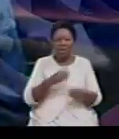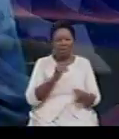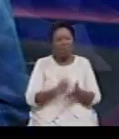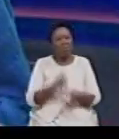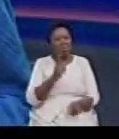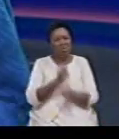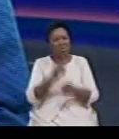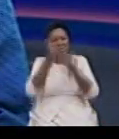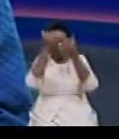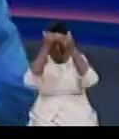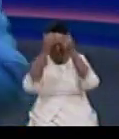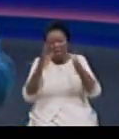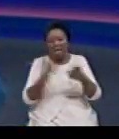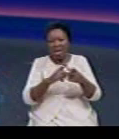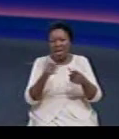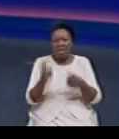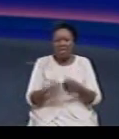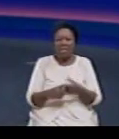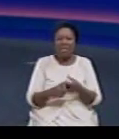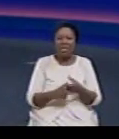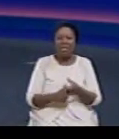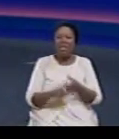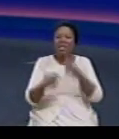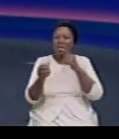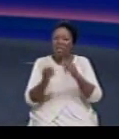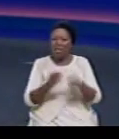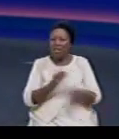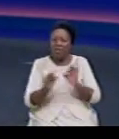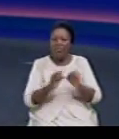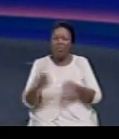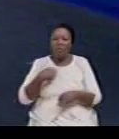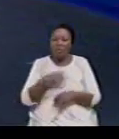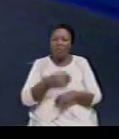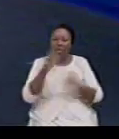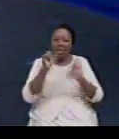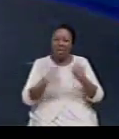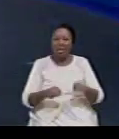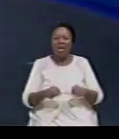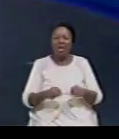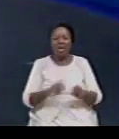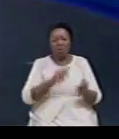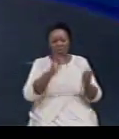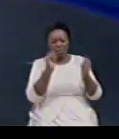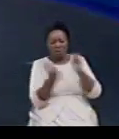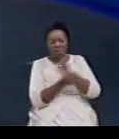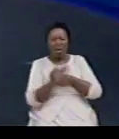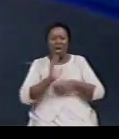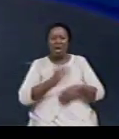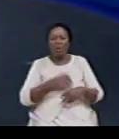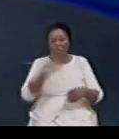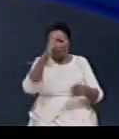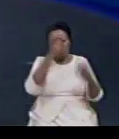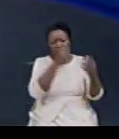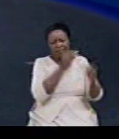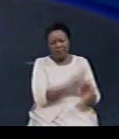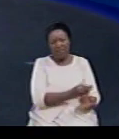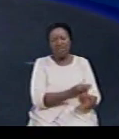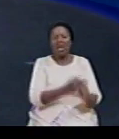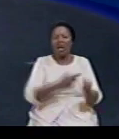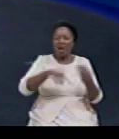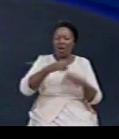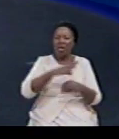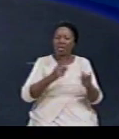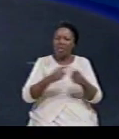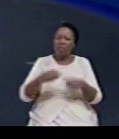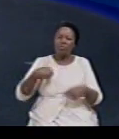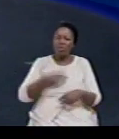disappointed. They were not complaining. If we can turn our faith around and understand that when God